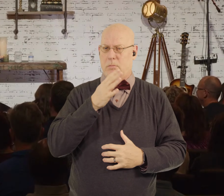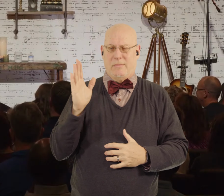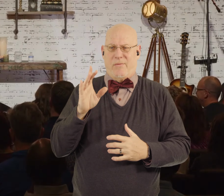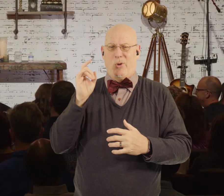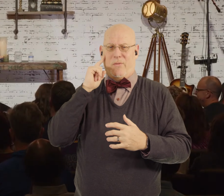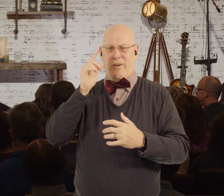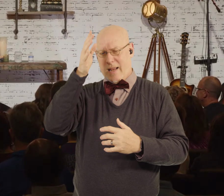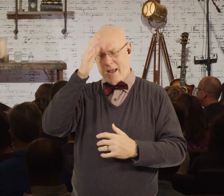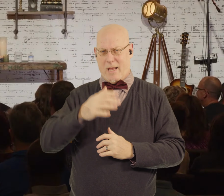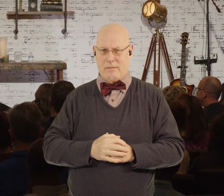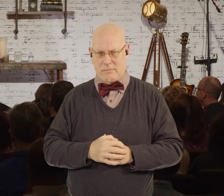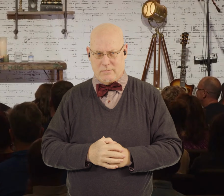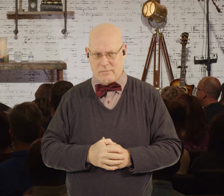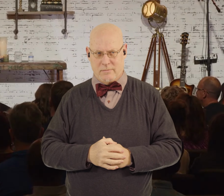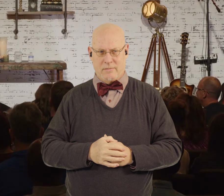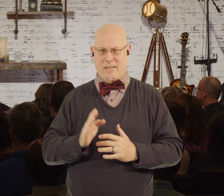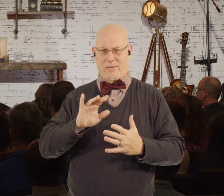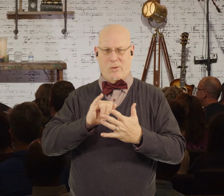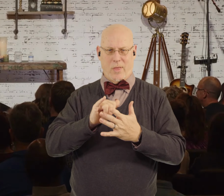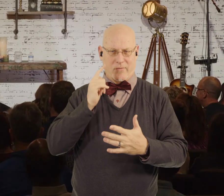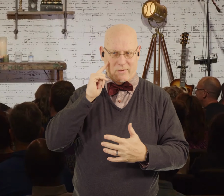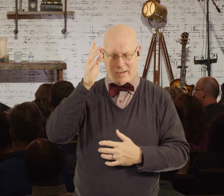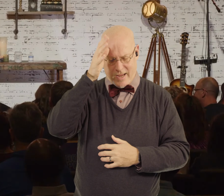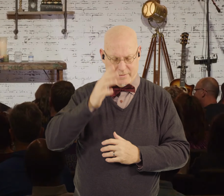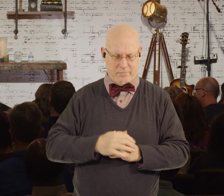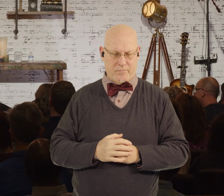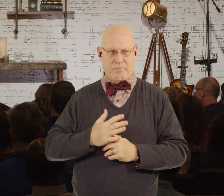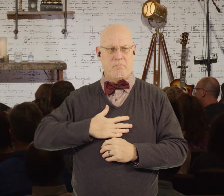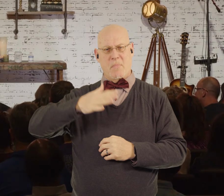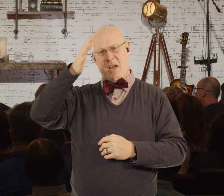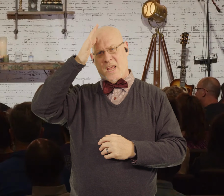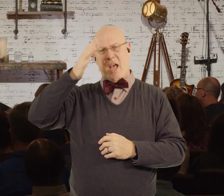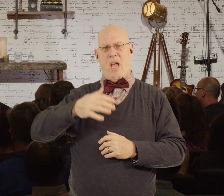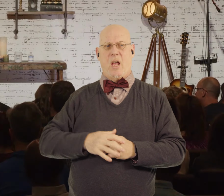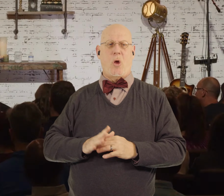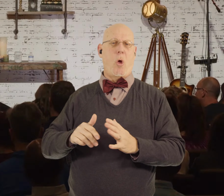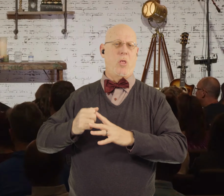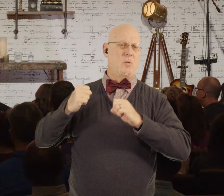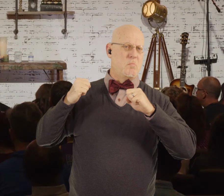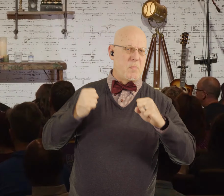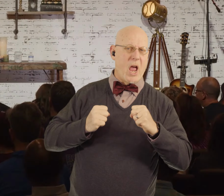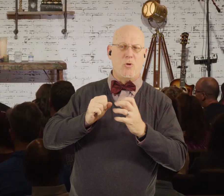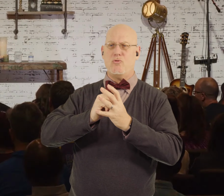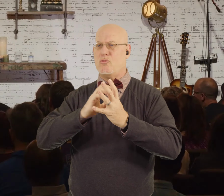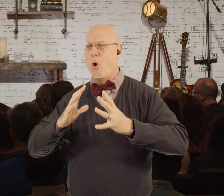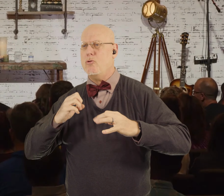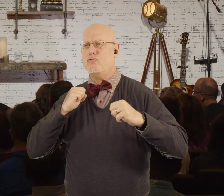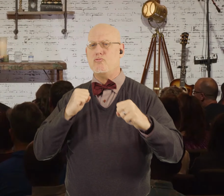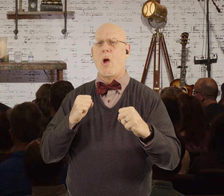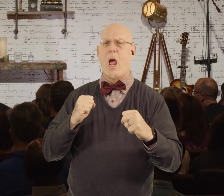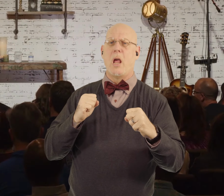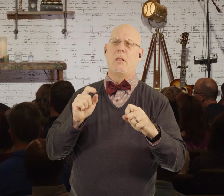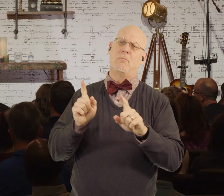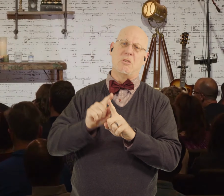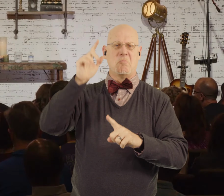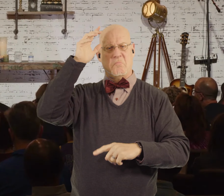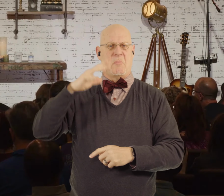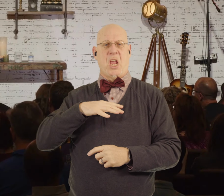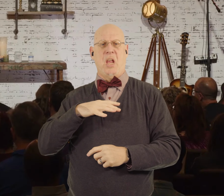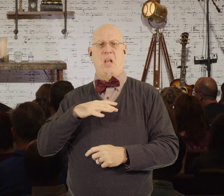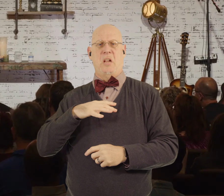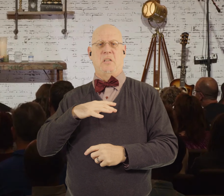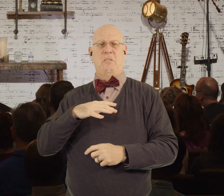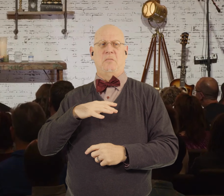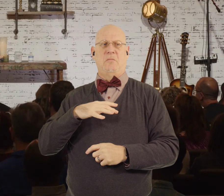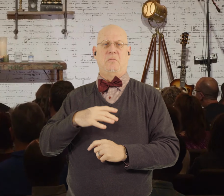gathered around my mom, which they would have never done for my dad. Right? They were never done. Because my dad, and all his power and all of his glory and all of his